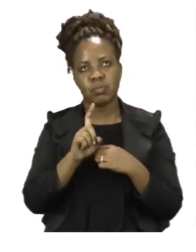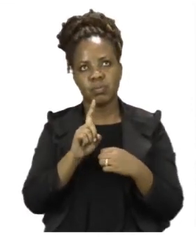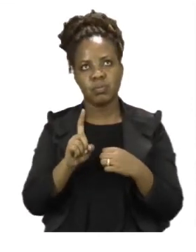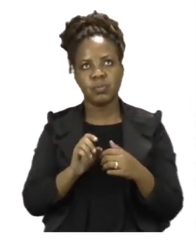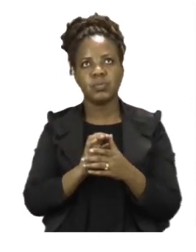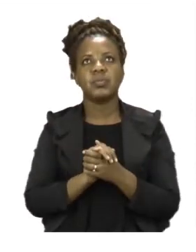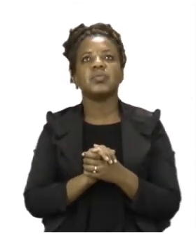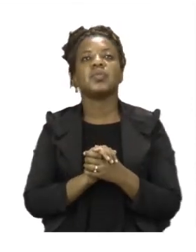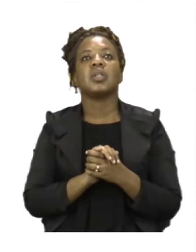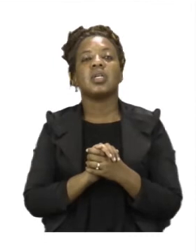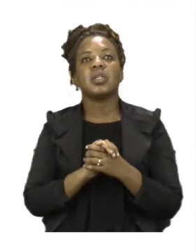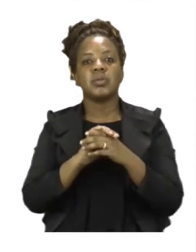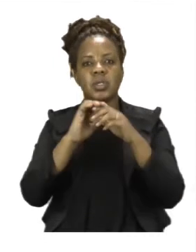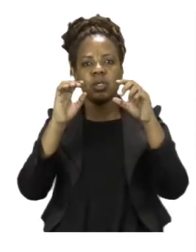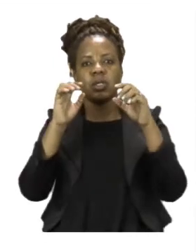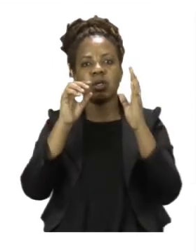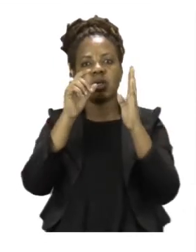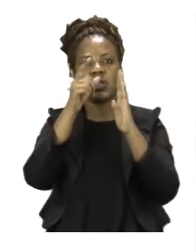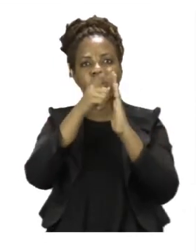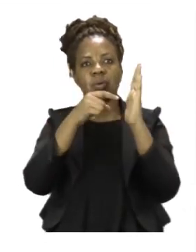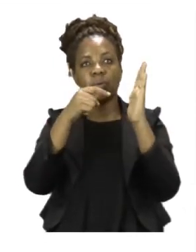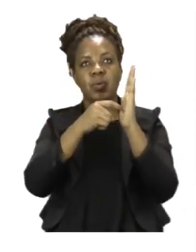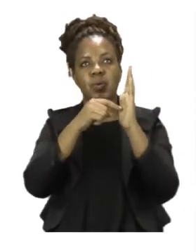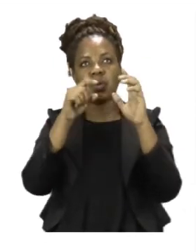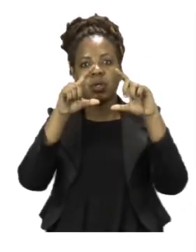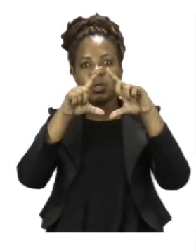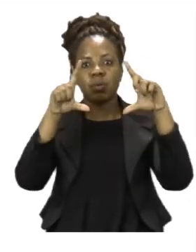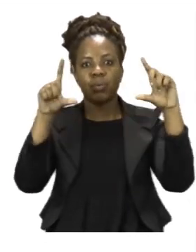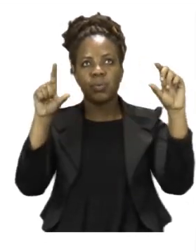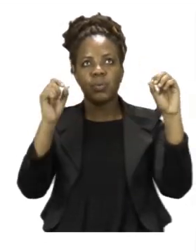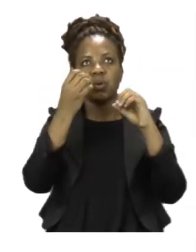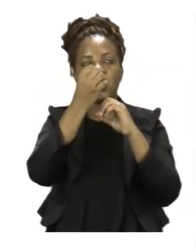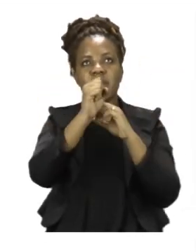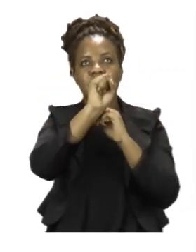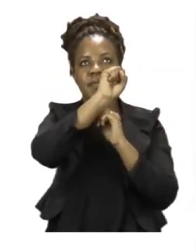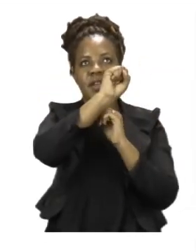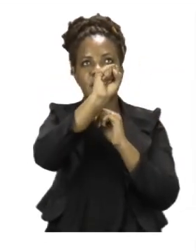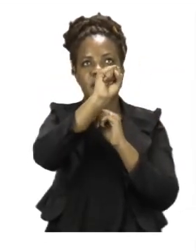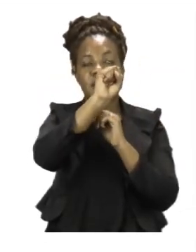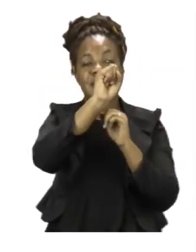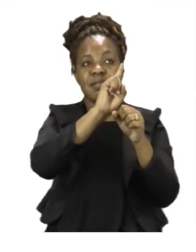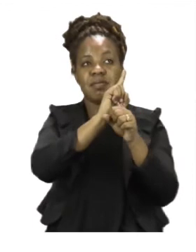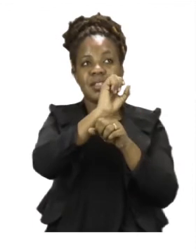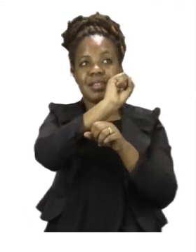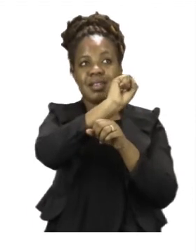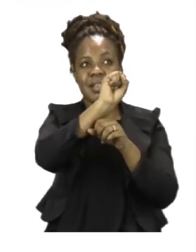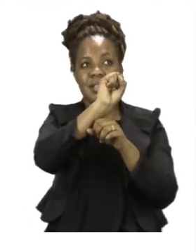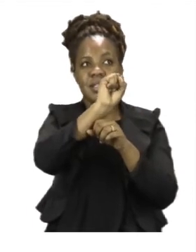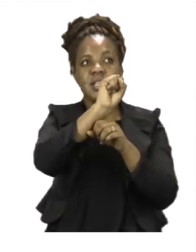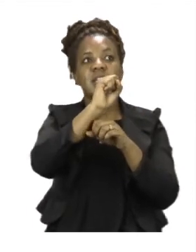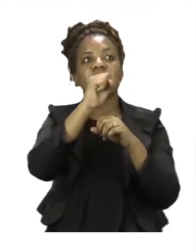letters of the days. The first S is for Sunday, and we move from